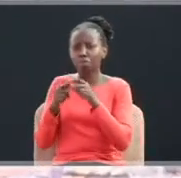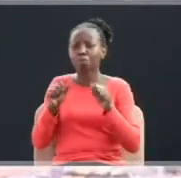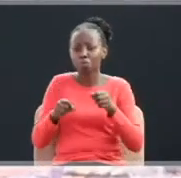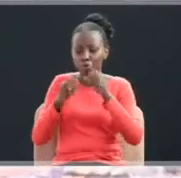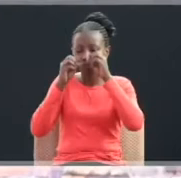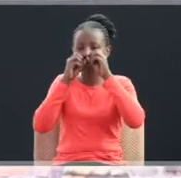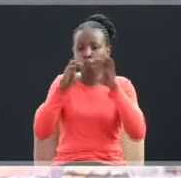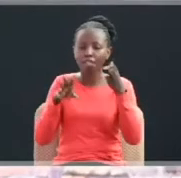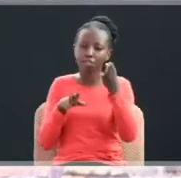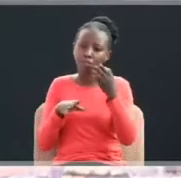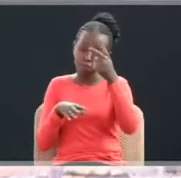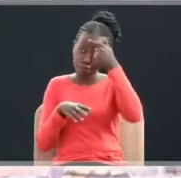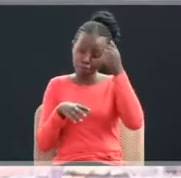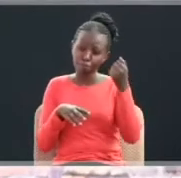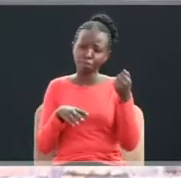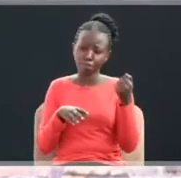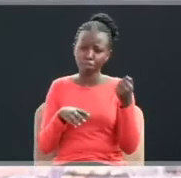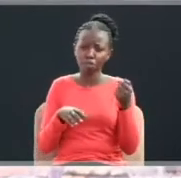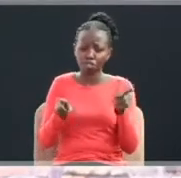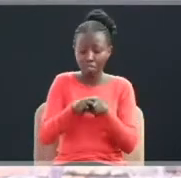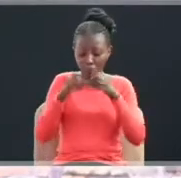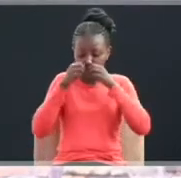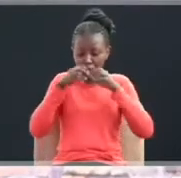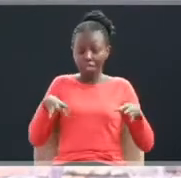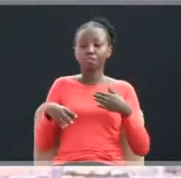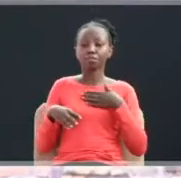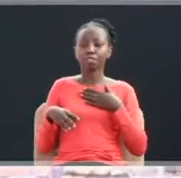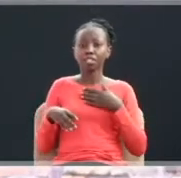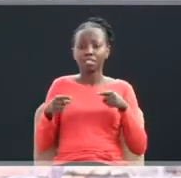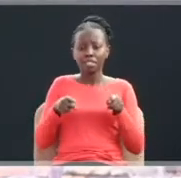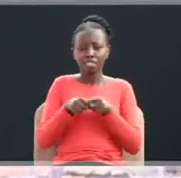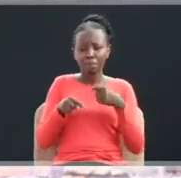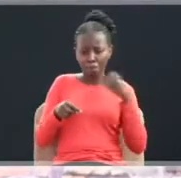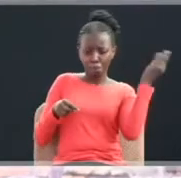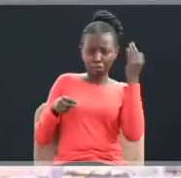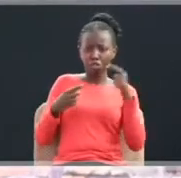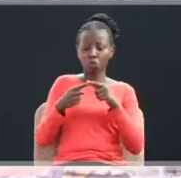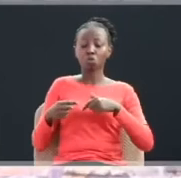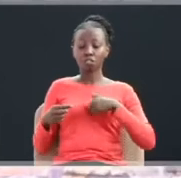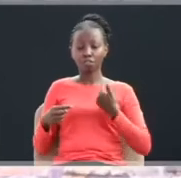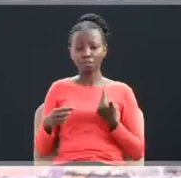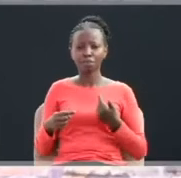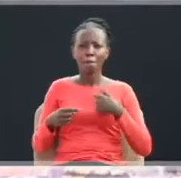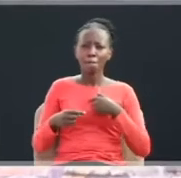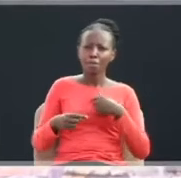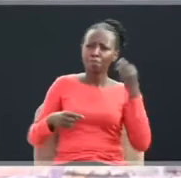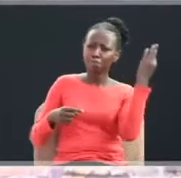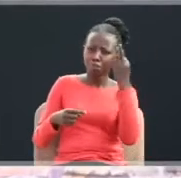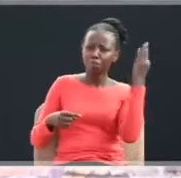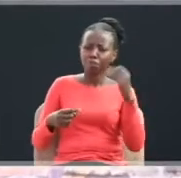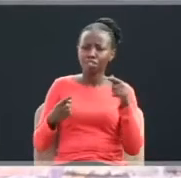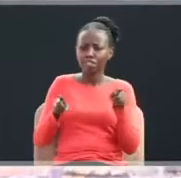you, because it is already a blessing to me. I have preached to myself this last couple of weeks. I've spoken to it into my